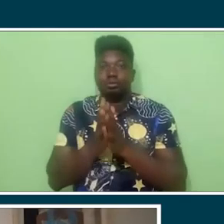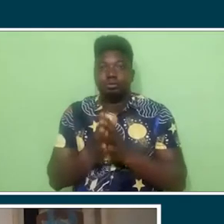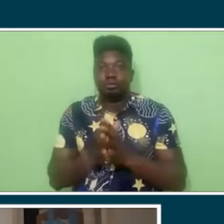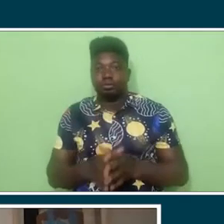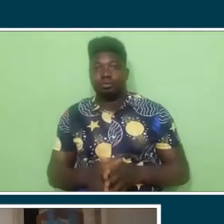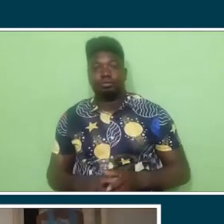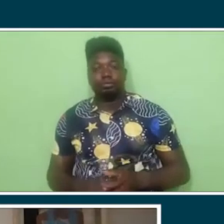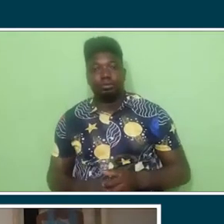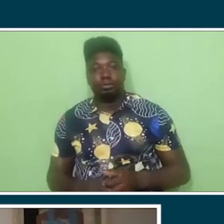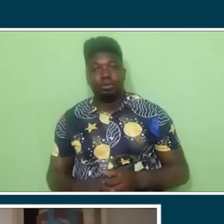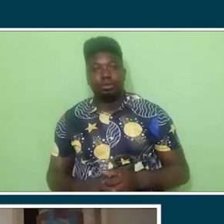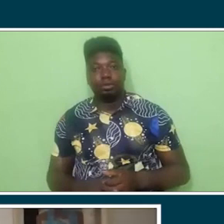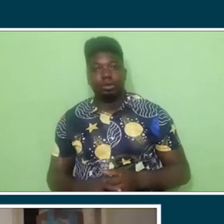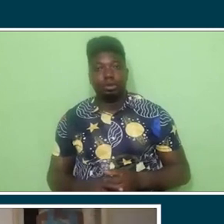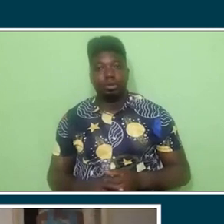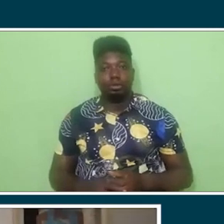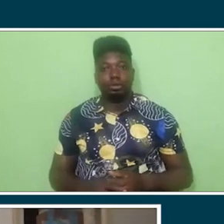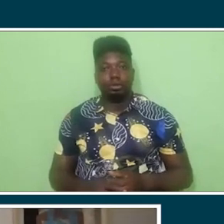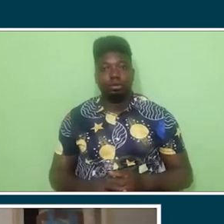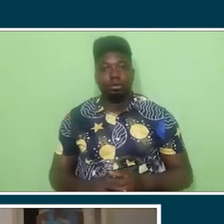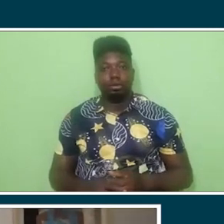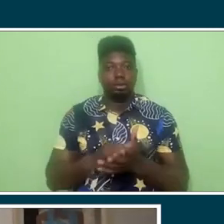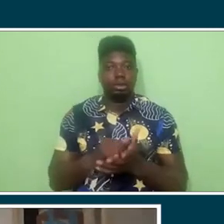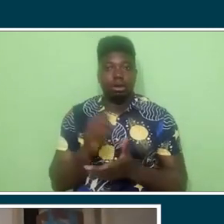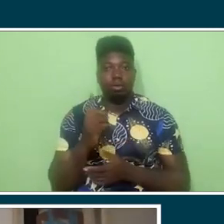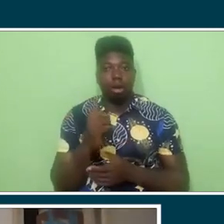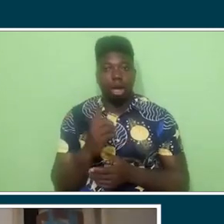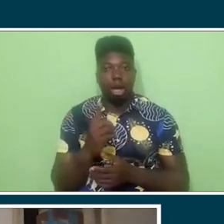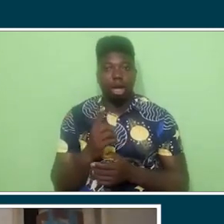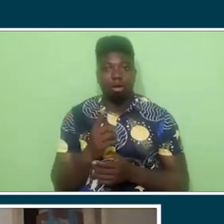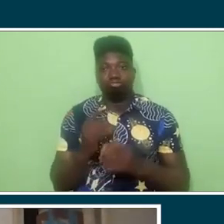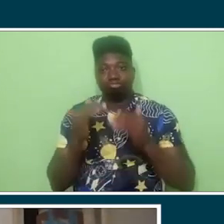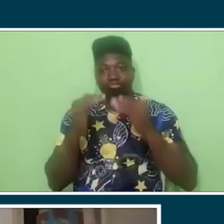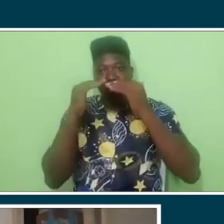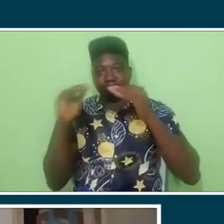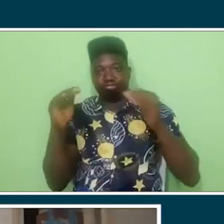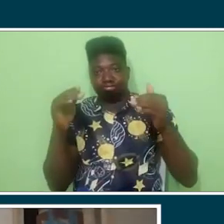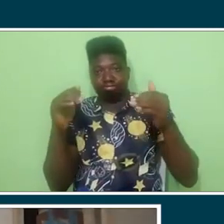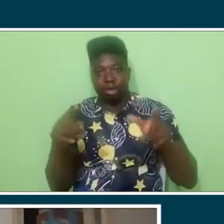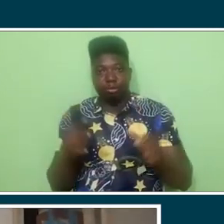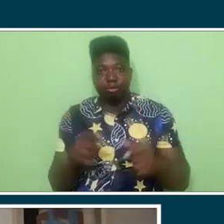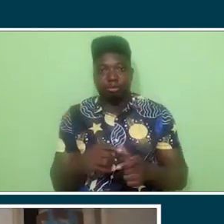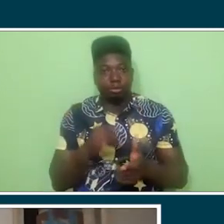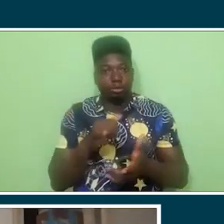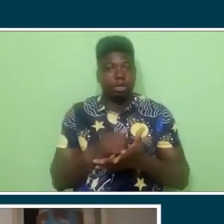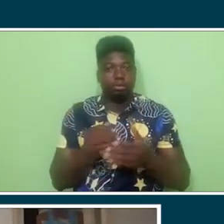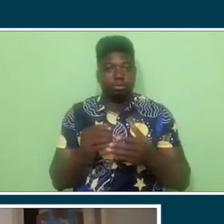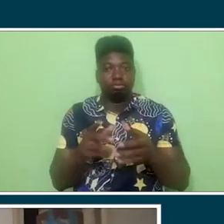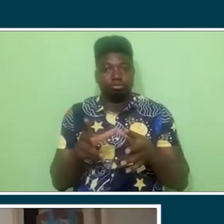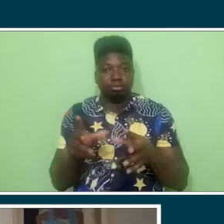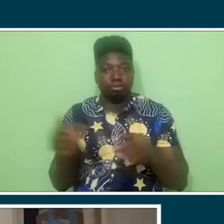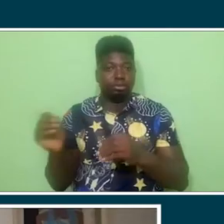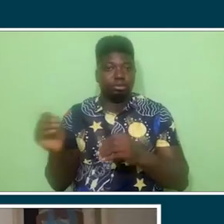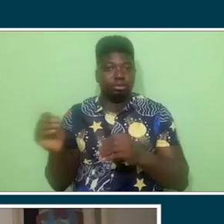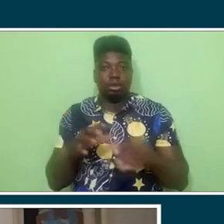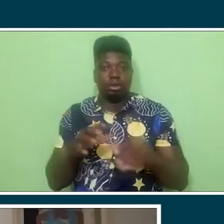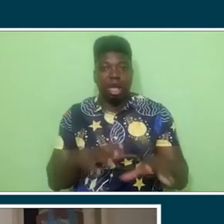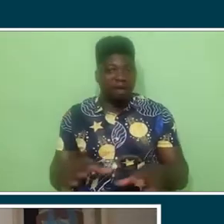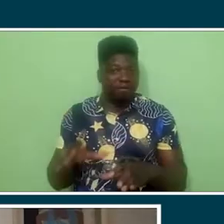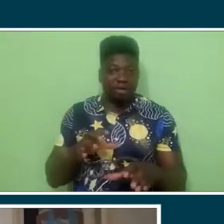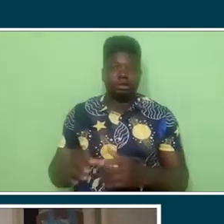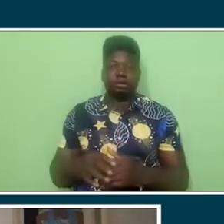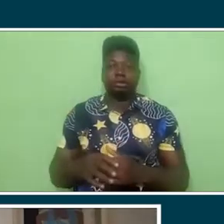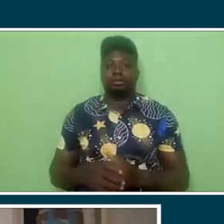where the initiation happens. That shift from reactivity and